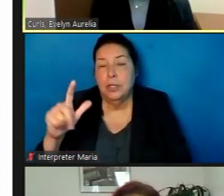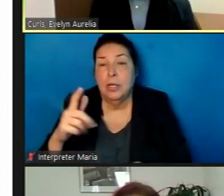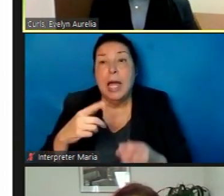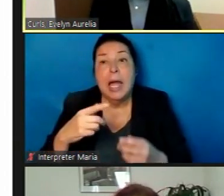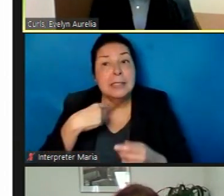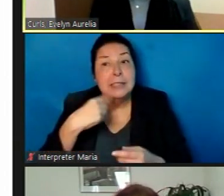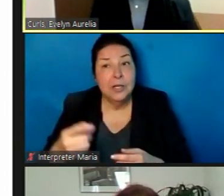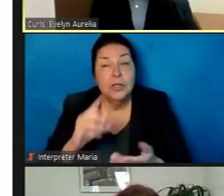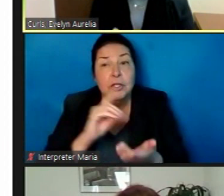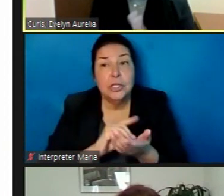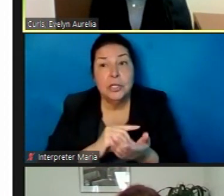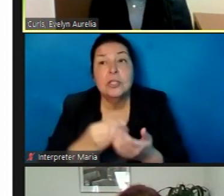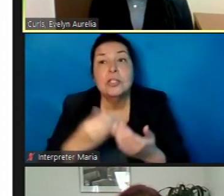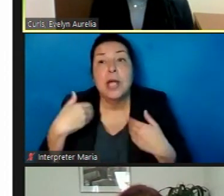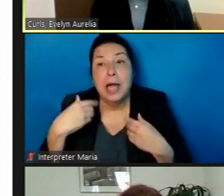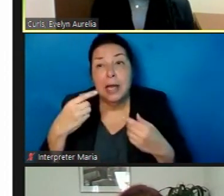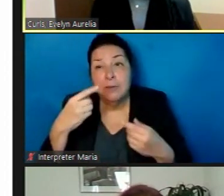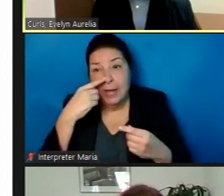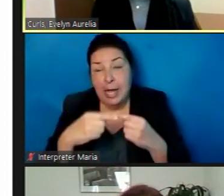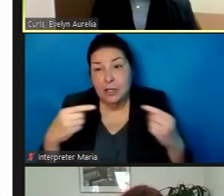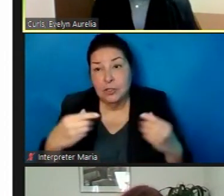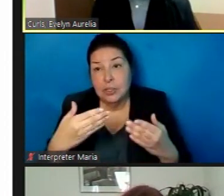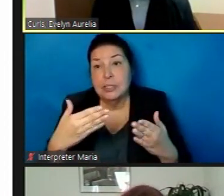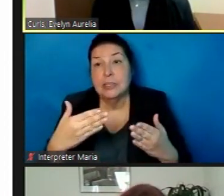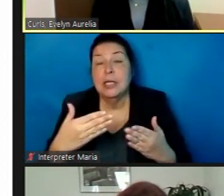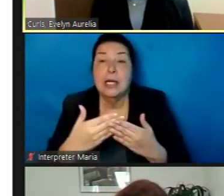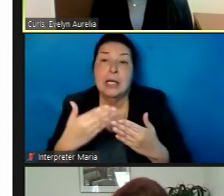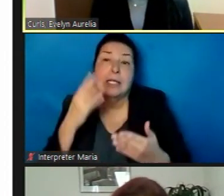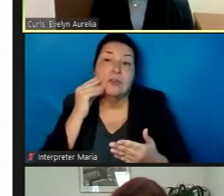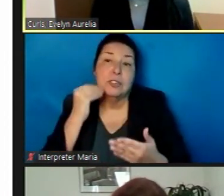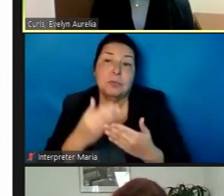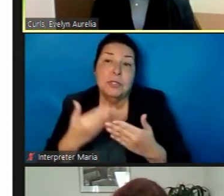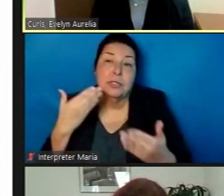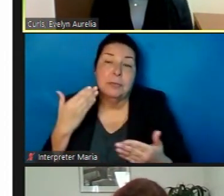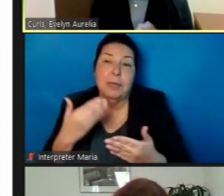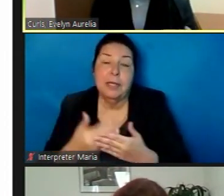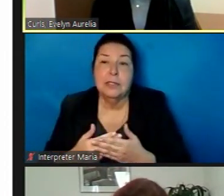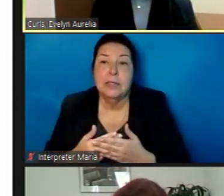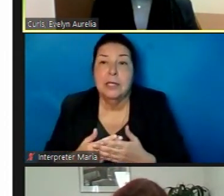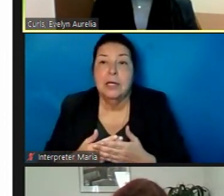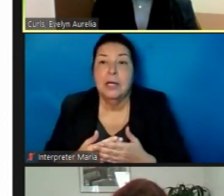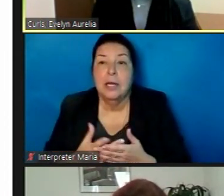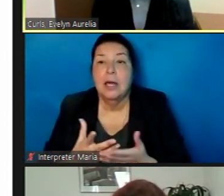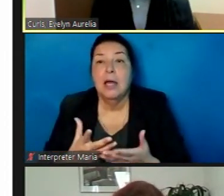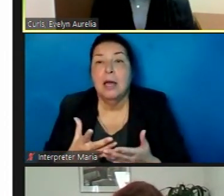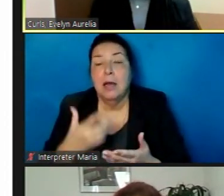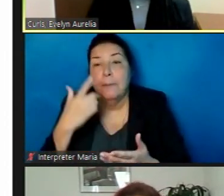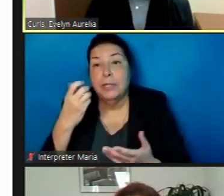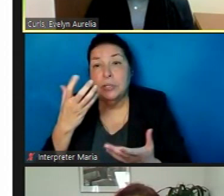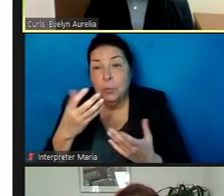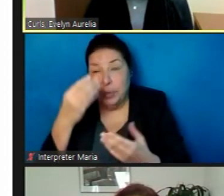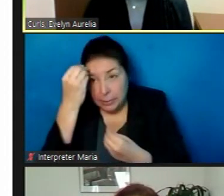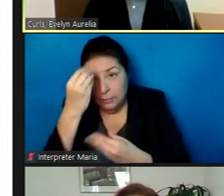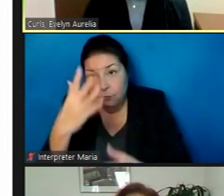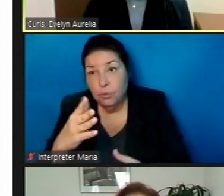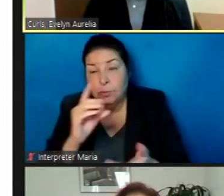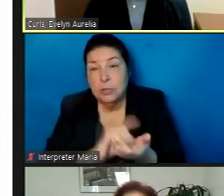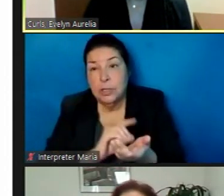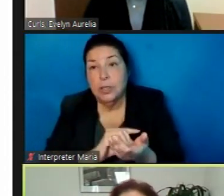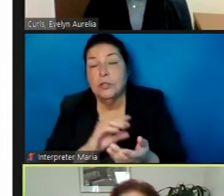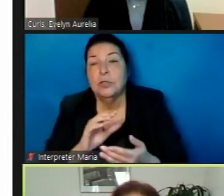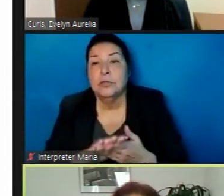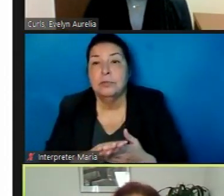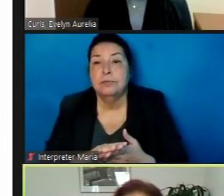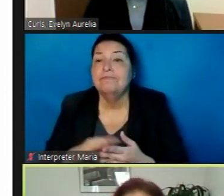past, and they can choose to watch you for a little bit longer than they would everyone else who comes in and gets vaccinated and watch for about 15 minutes. You